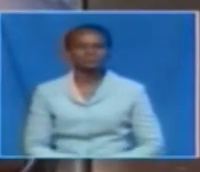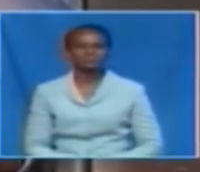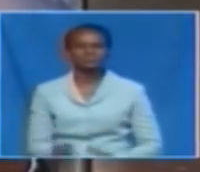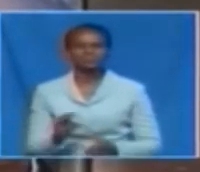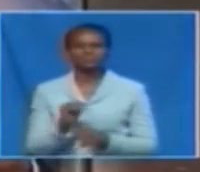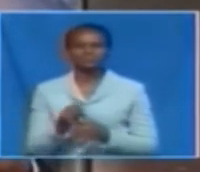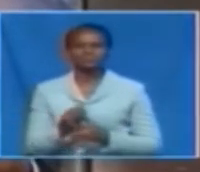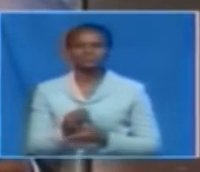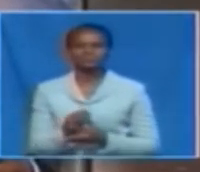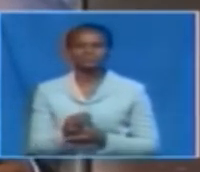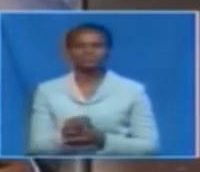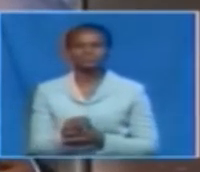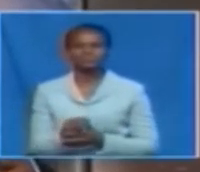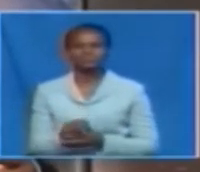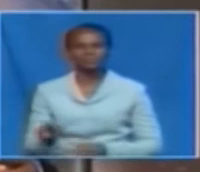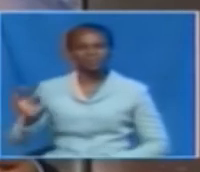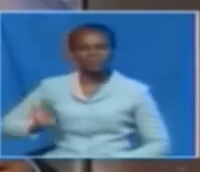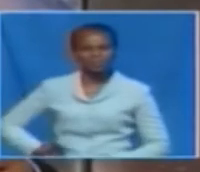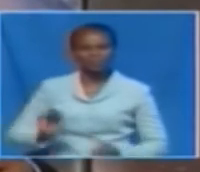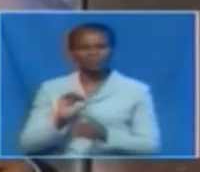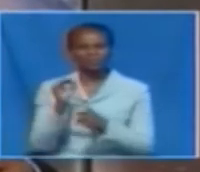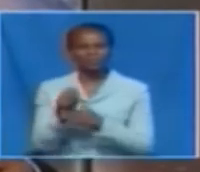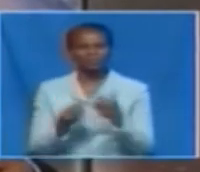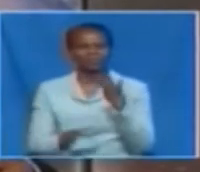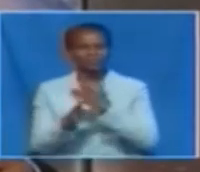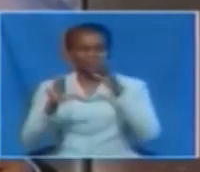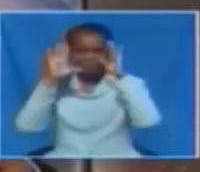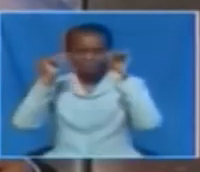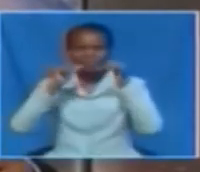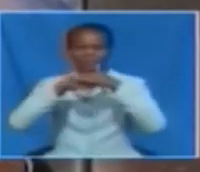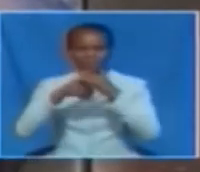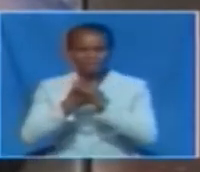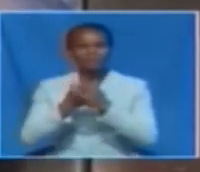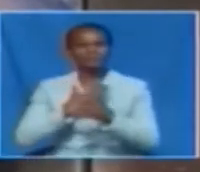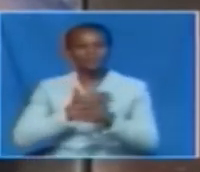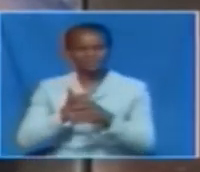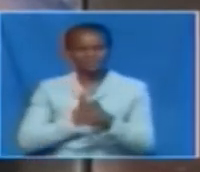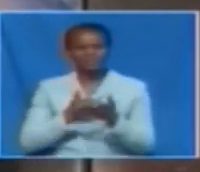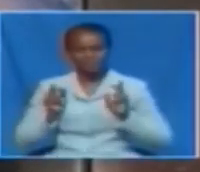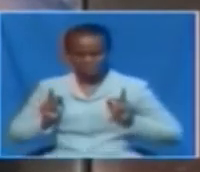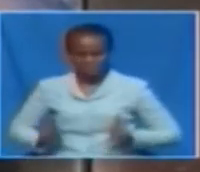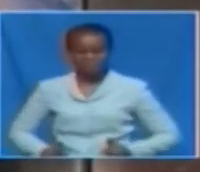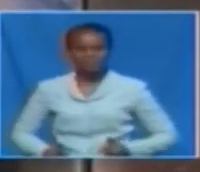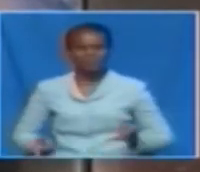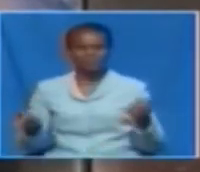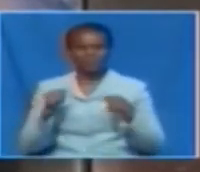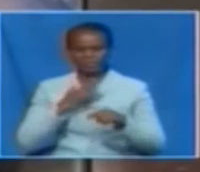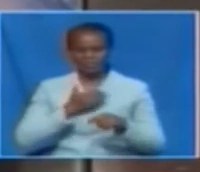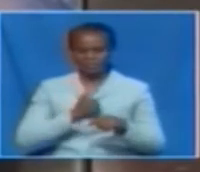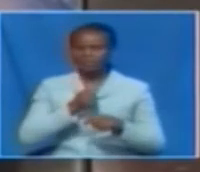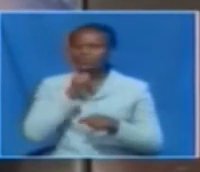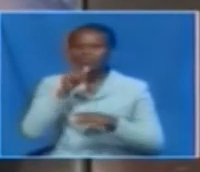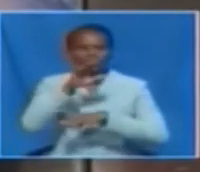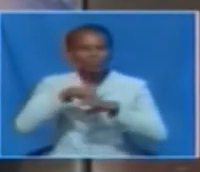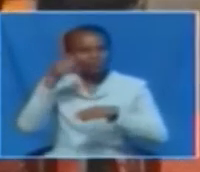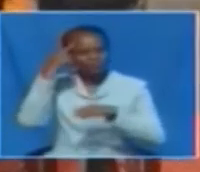become vice president? But how can I go there for personal reasons when I'm not the one who called for this